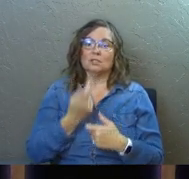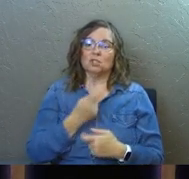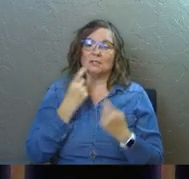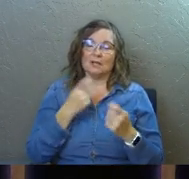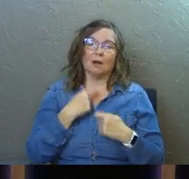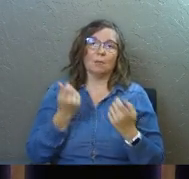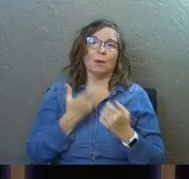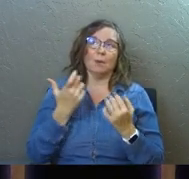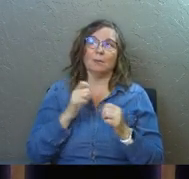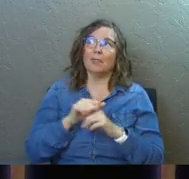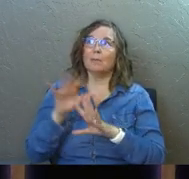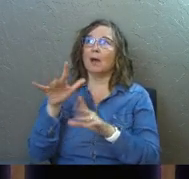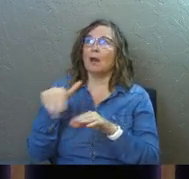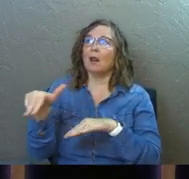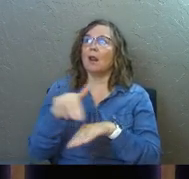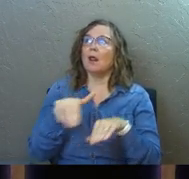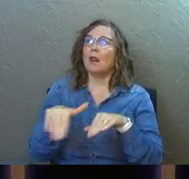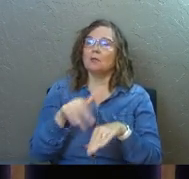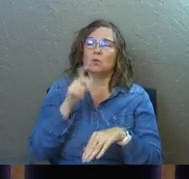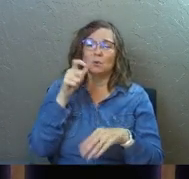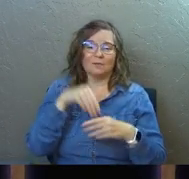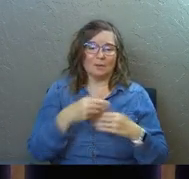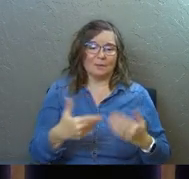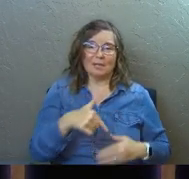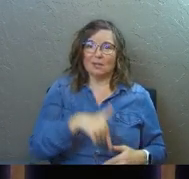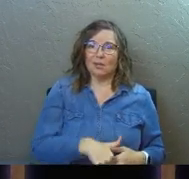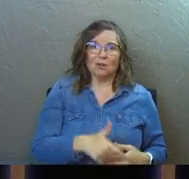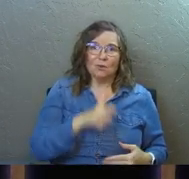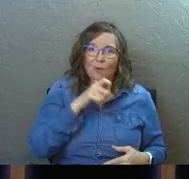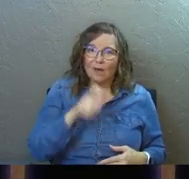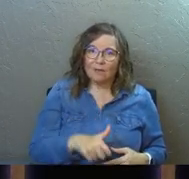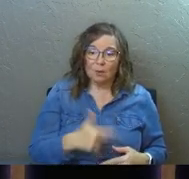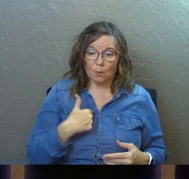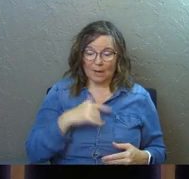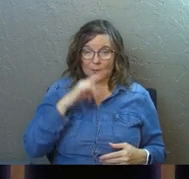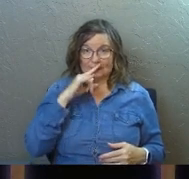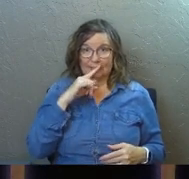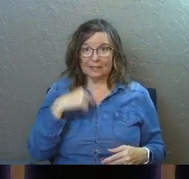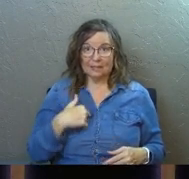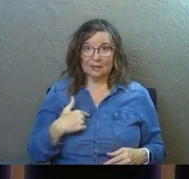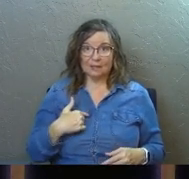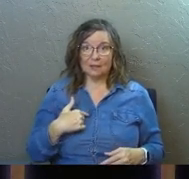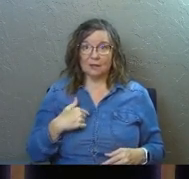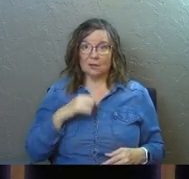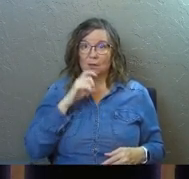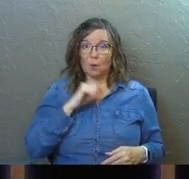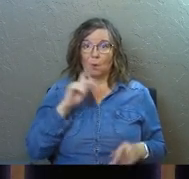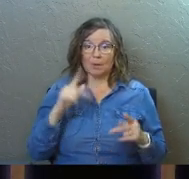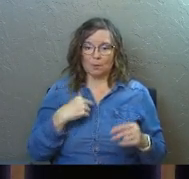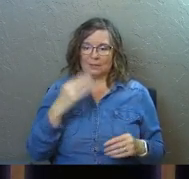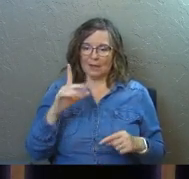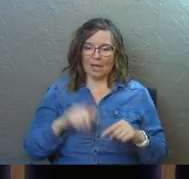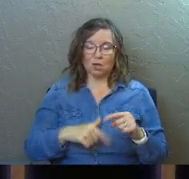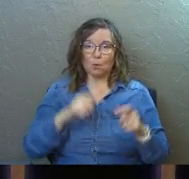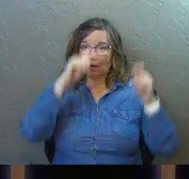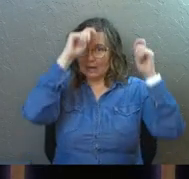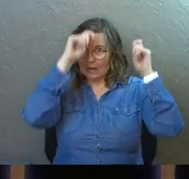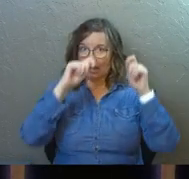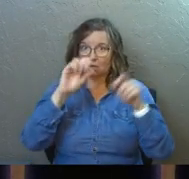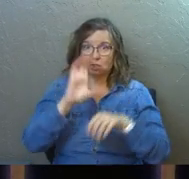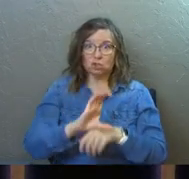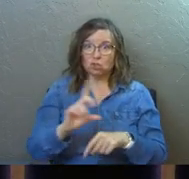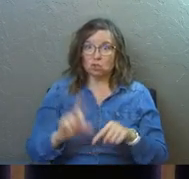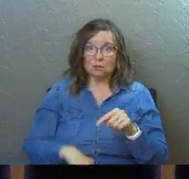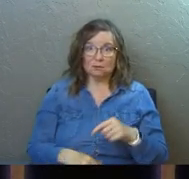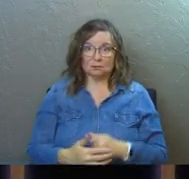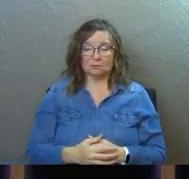can confess your sin out there if you would like to. You don't have to be in here. When I was a kid, the old guys would tell me I couldn't wear a hat in church.